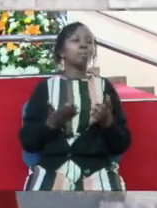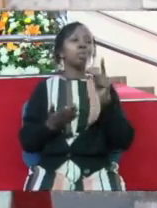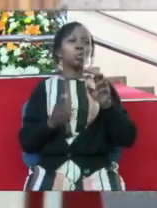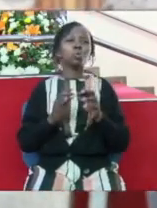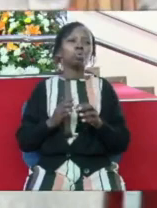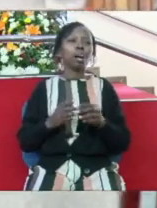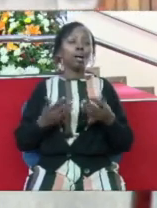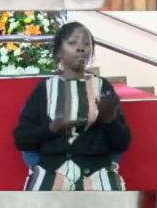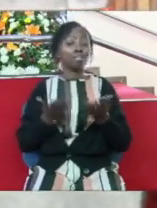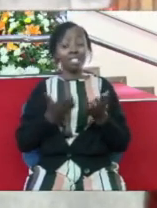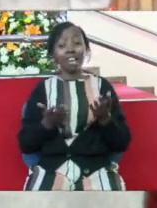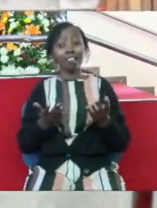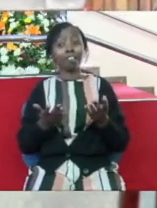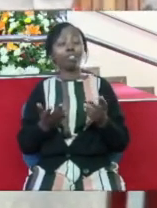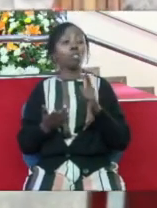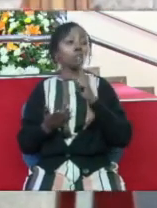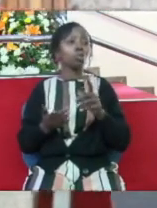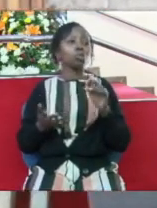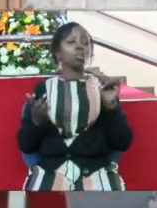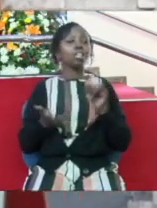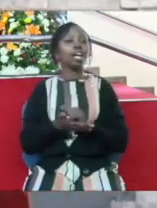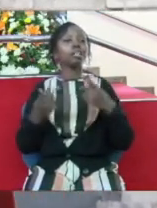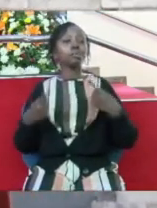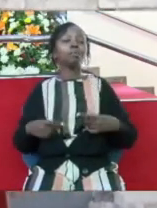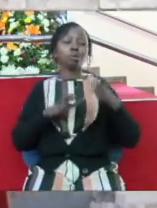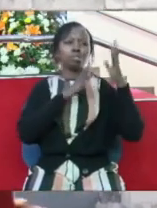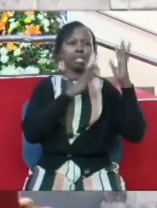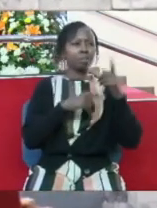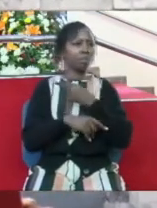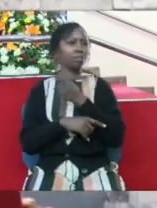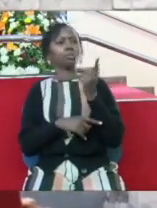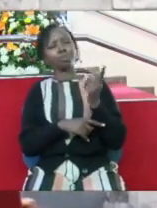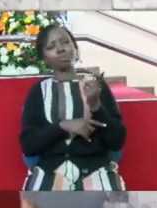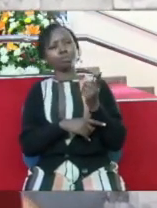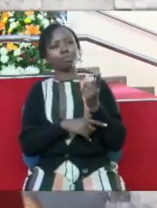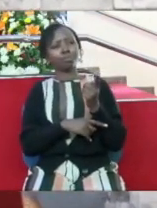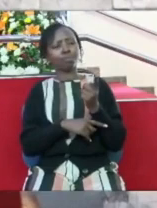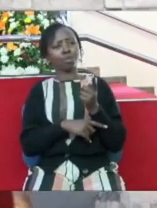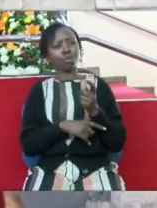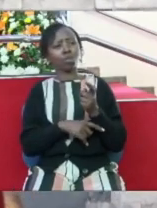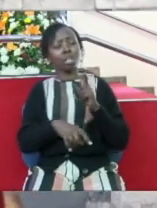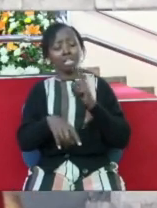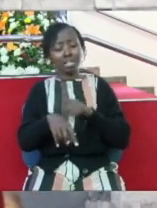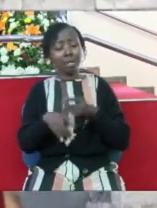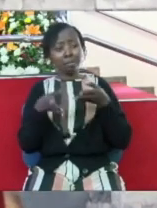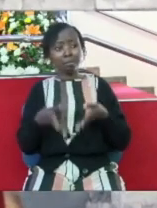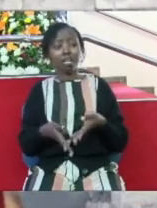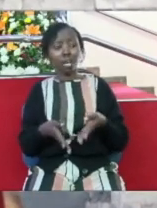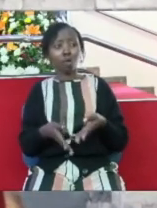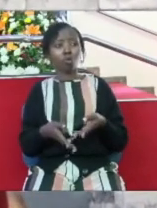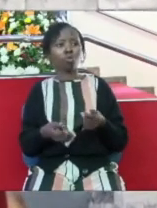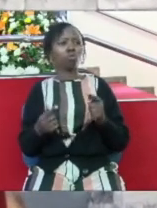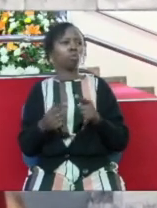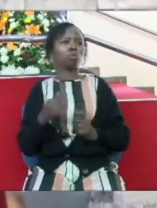death. Ukiingia kwenye kifo chako kiroho. Bwana Yesu asifiwe. Amen. It is time for us. Ni wakati sisi kwetu to